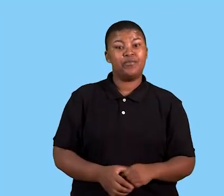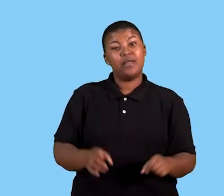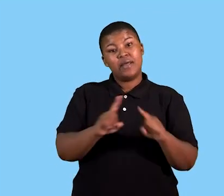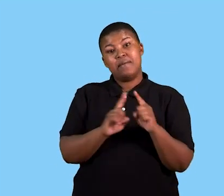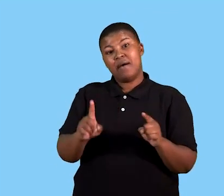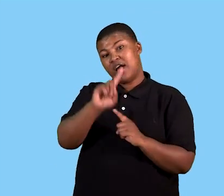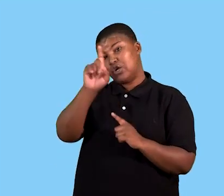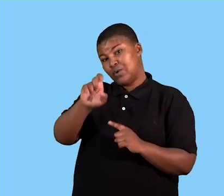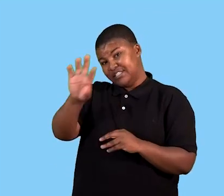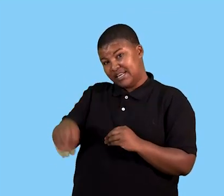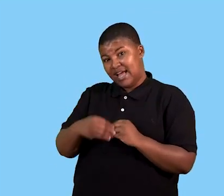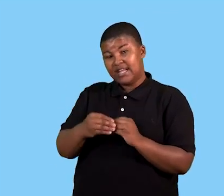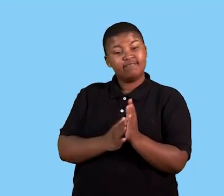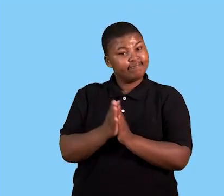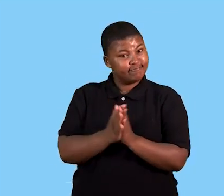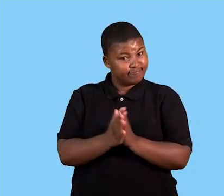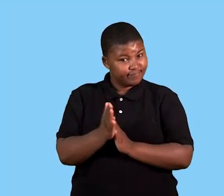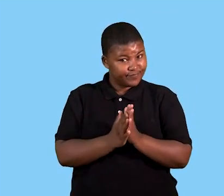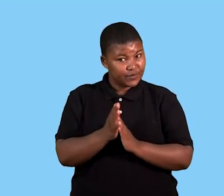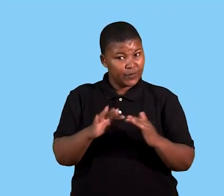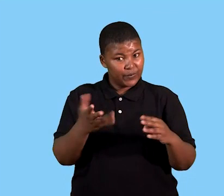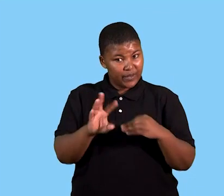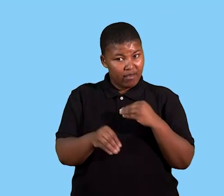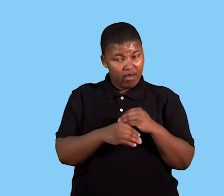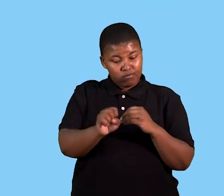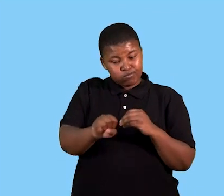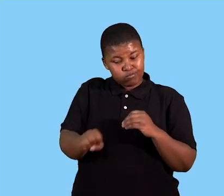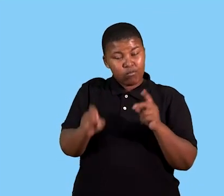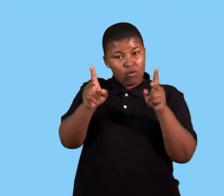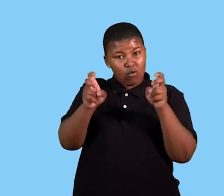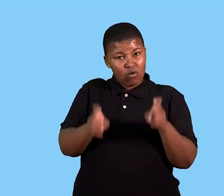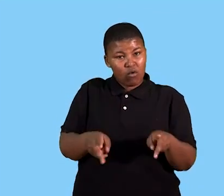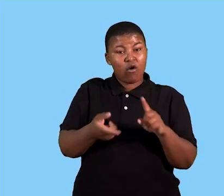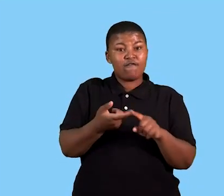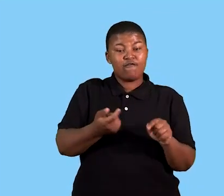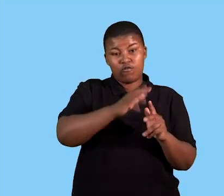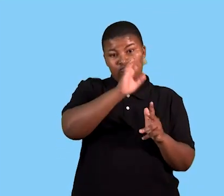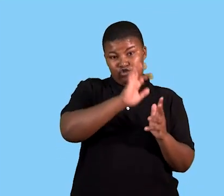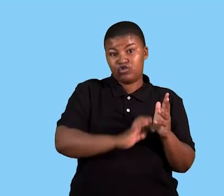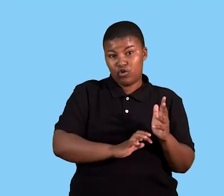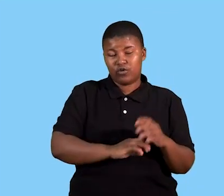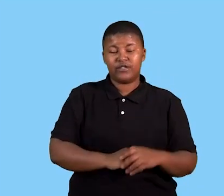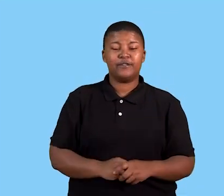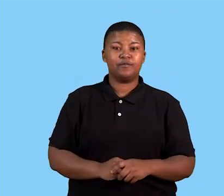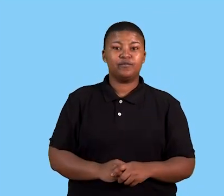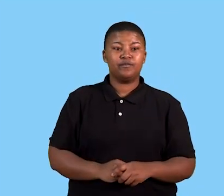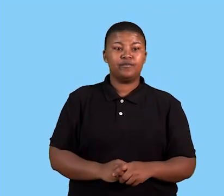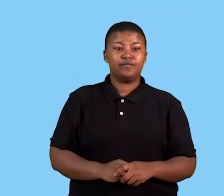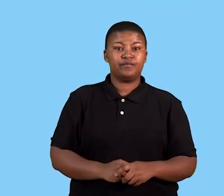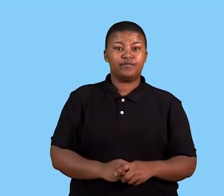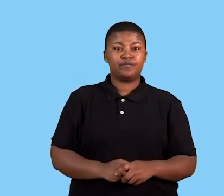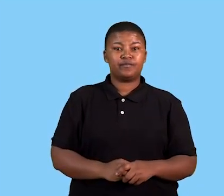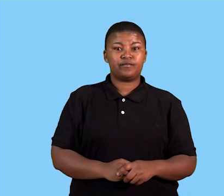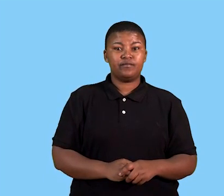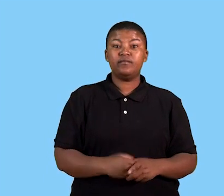continues. Motivate your answer by quoting from the scenario, and this is always a catch 22